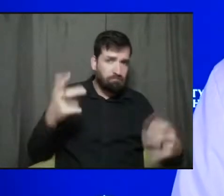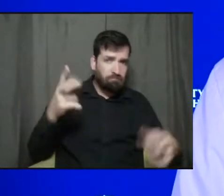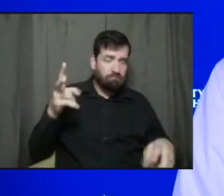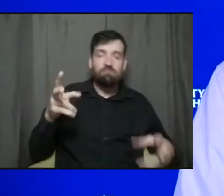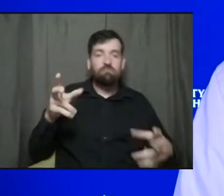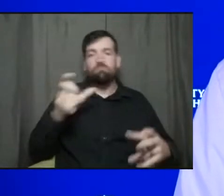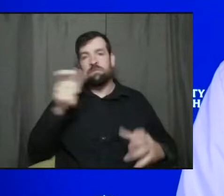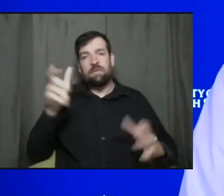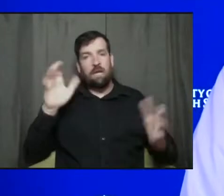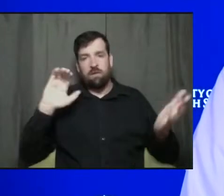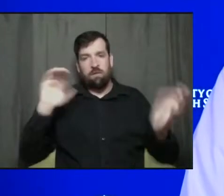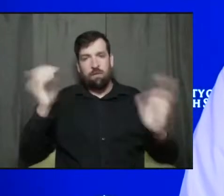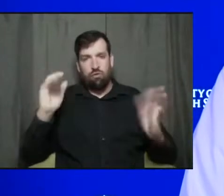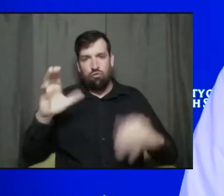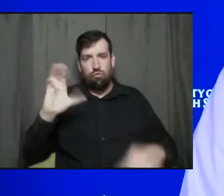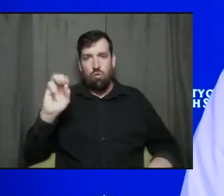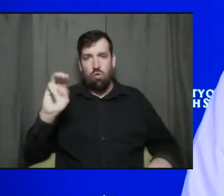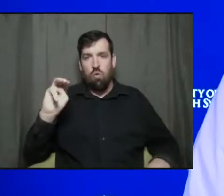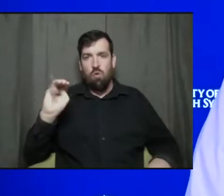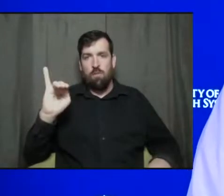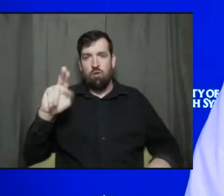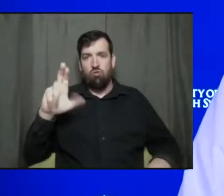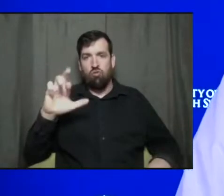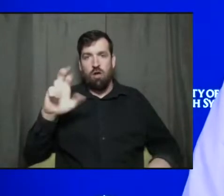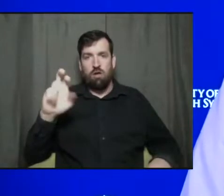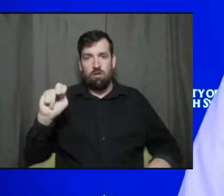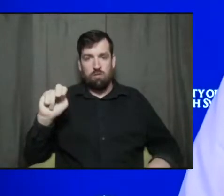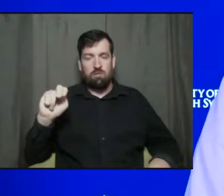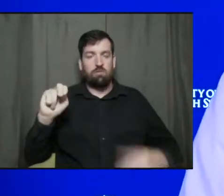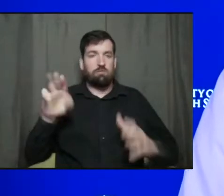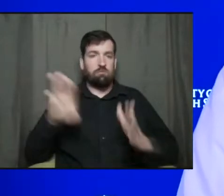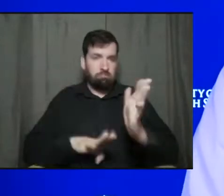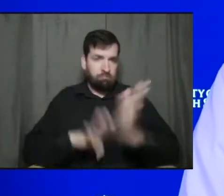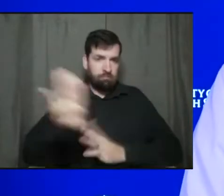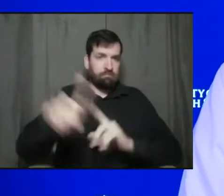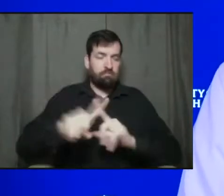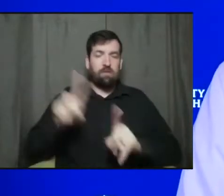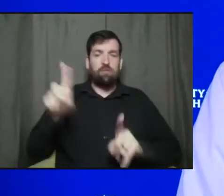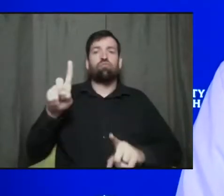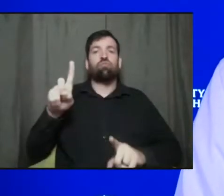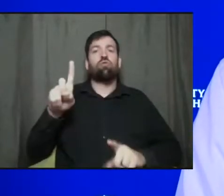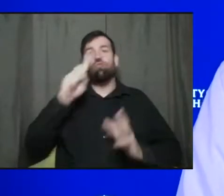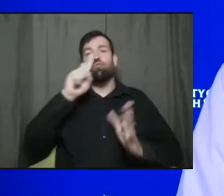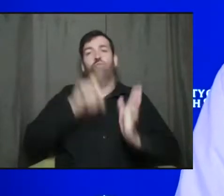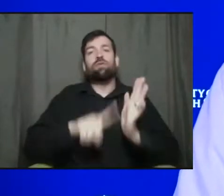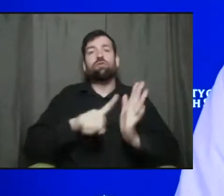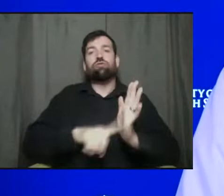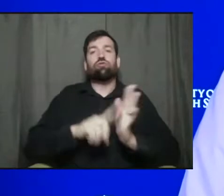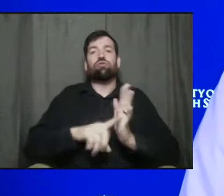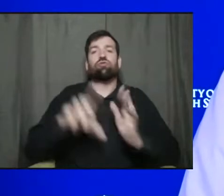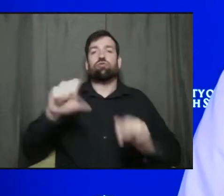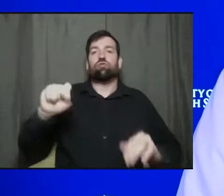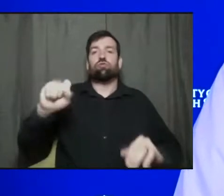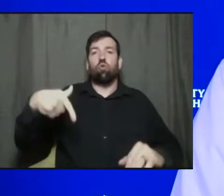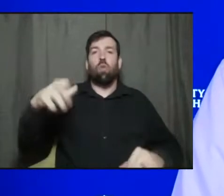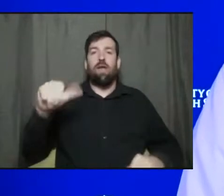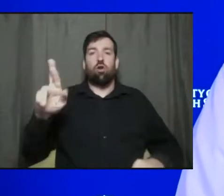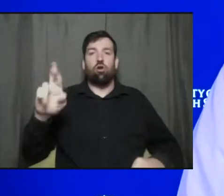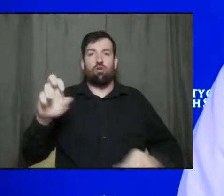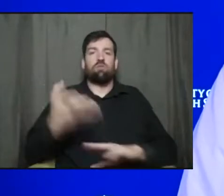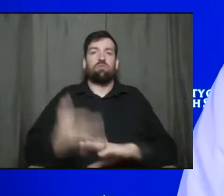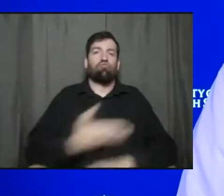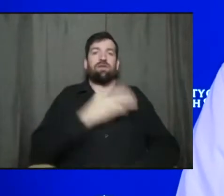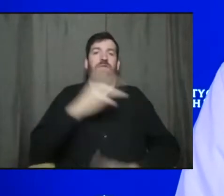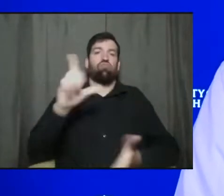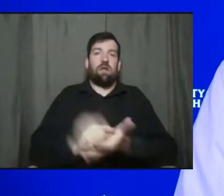surge with Omicron. But I was looking through Research Square, which is a kind of a preprint area while publications